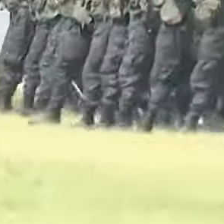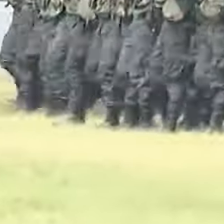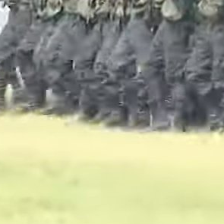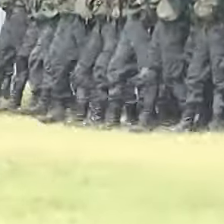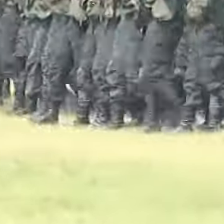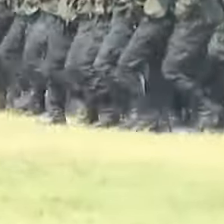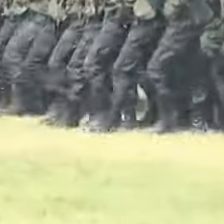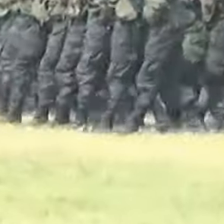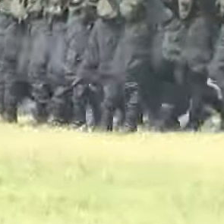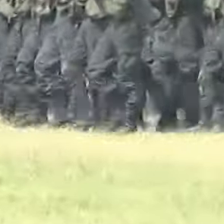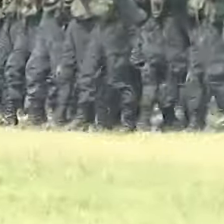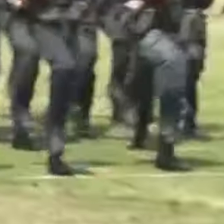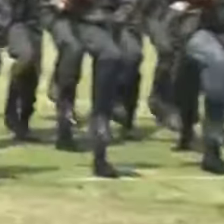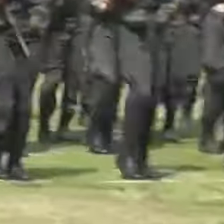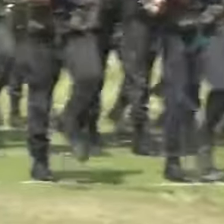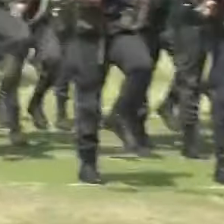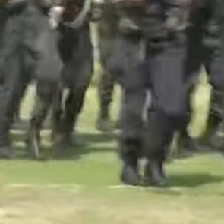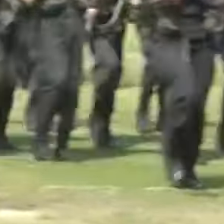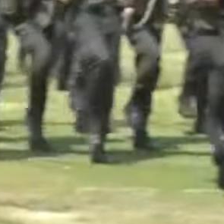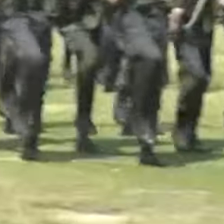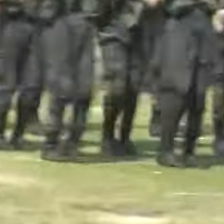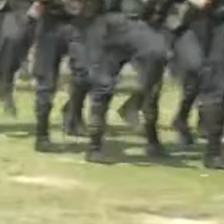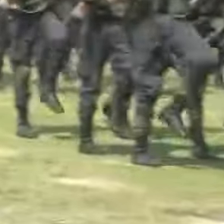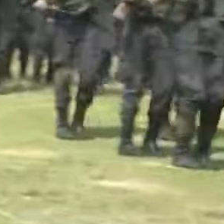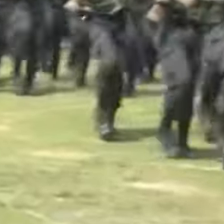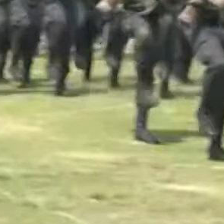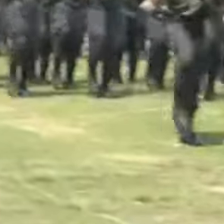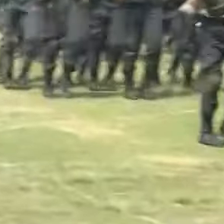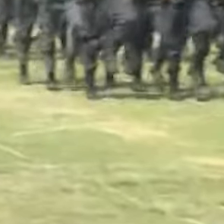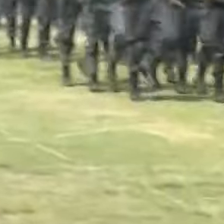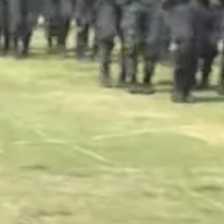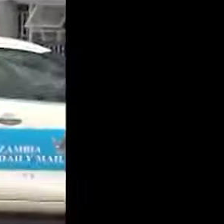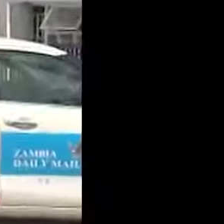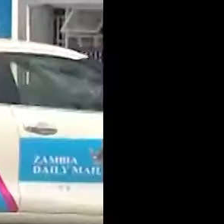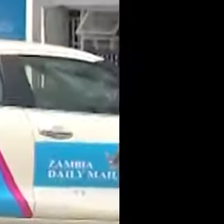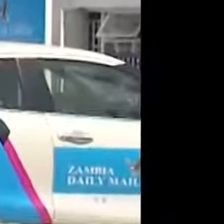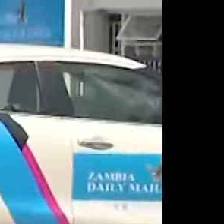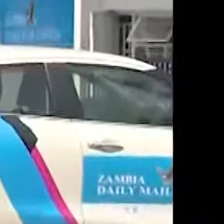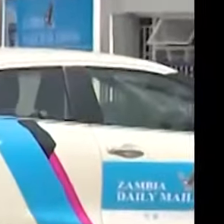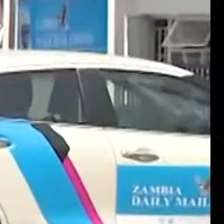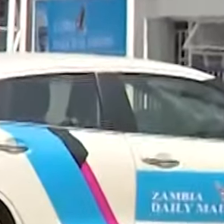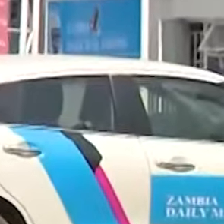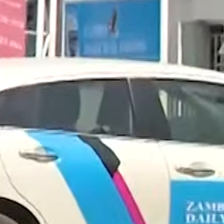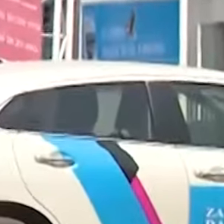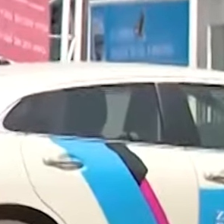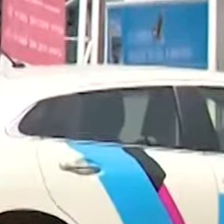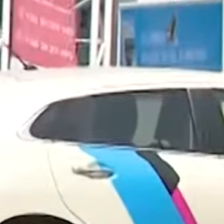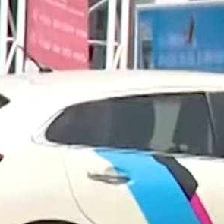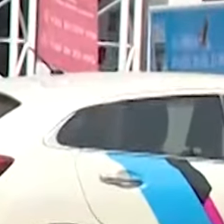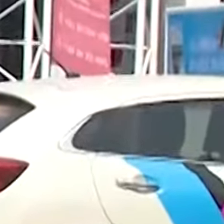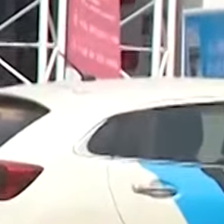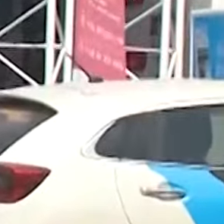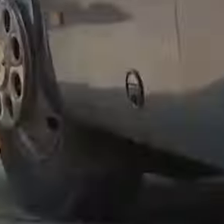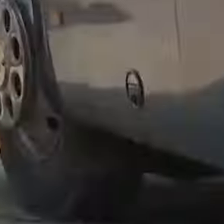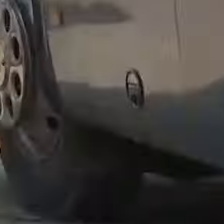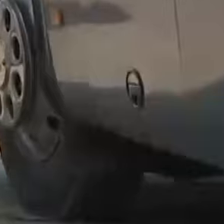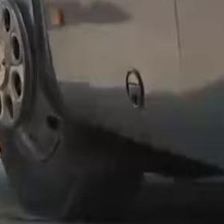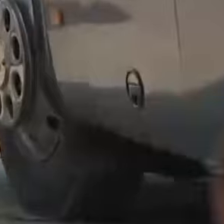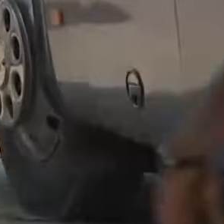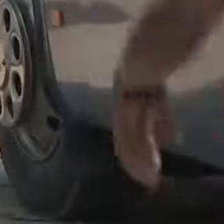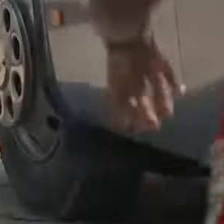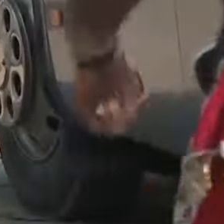from Wednesday, 31st July to 5th August 2024, will be commemorated under the theme, Creating a Competitive Future. Muna